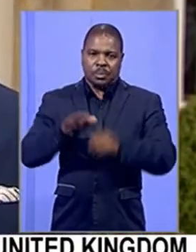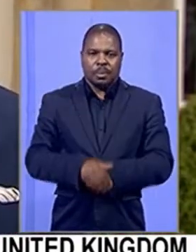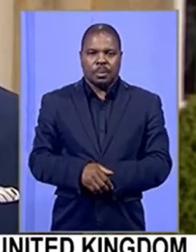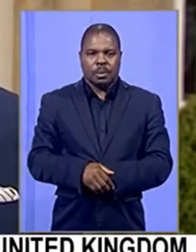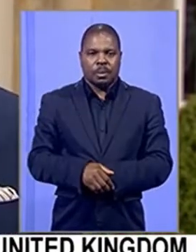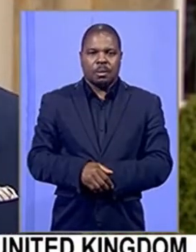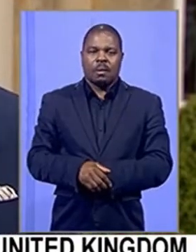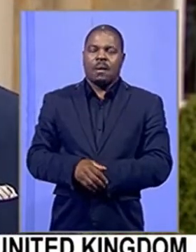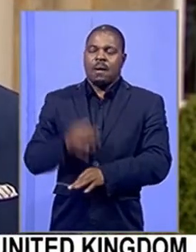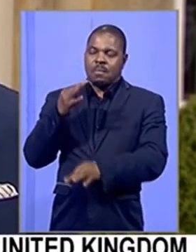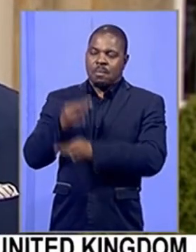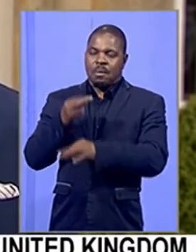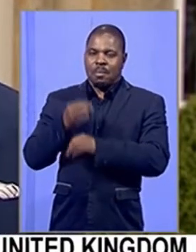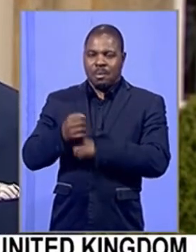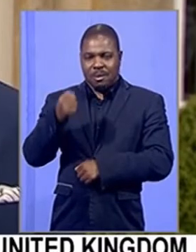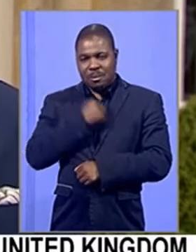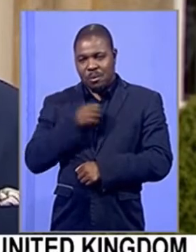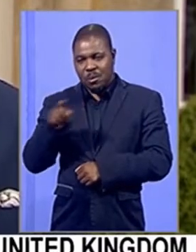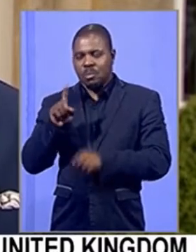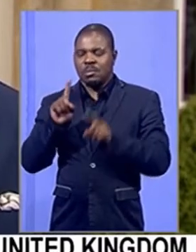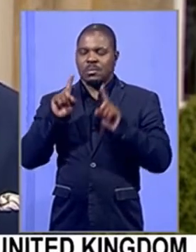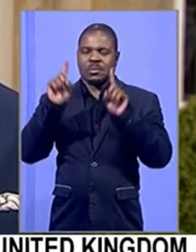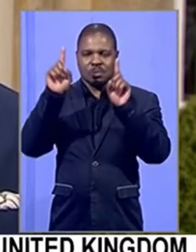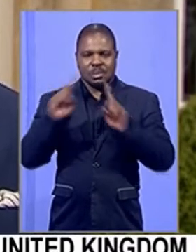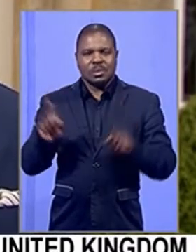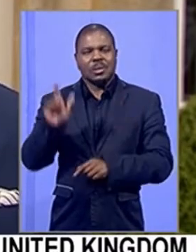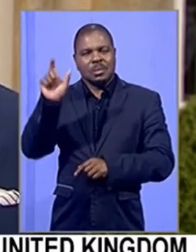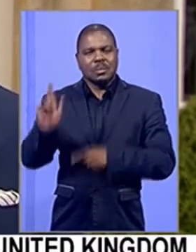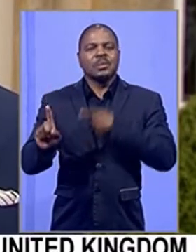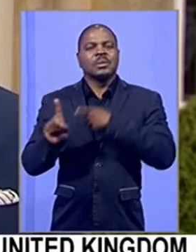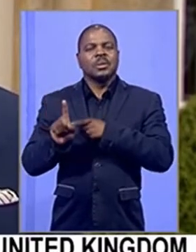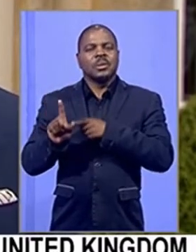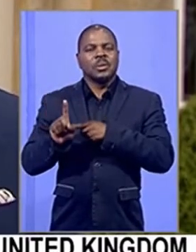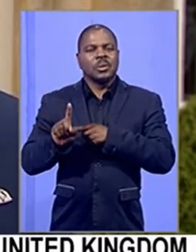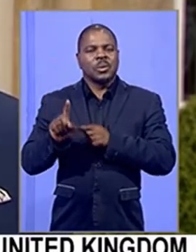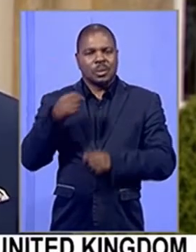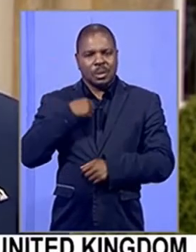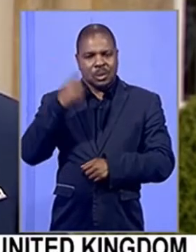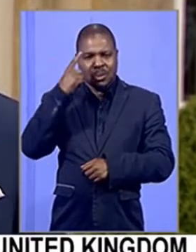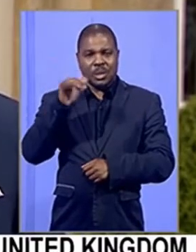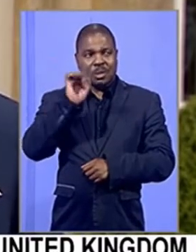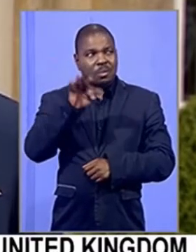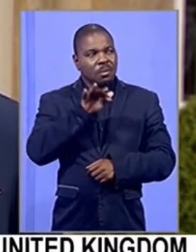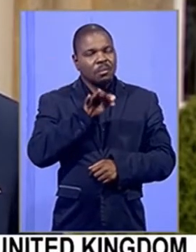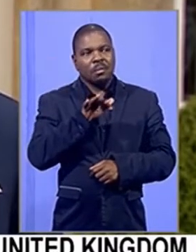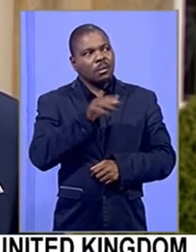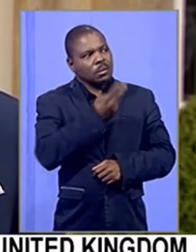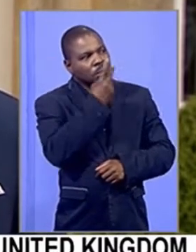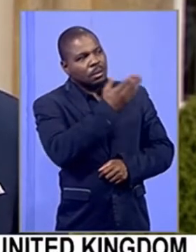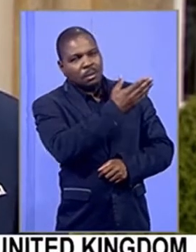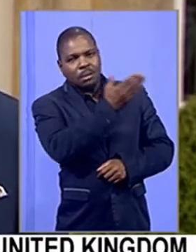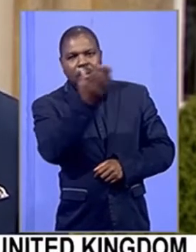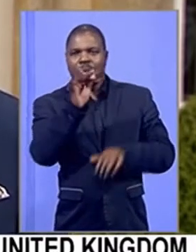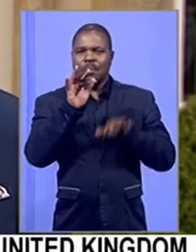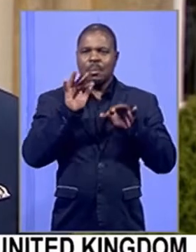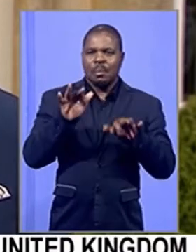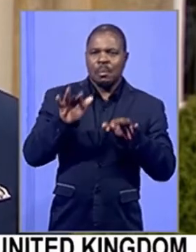papa was a very special person who I think above all else would have been amazed by the